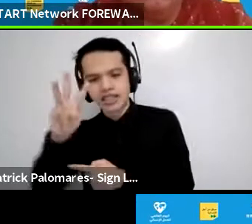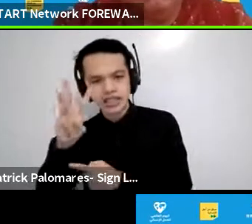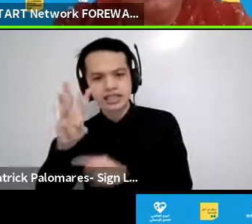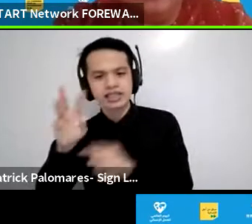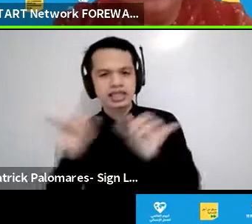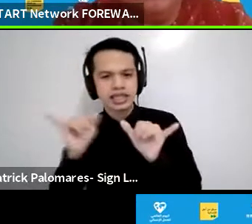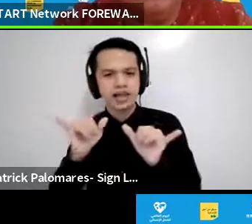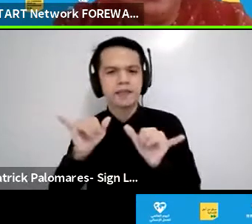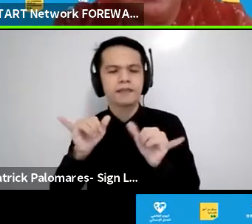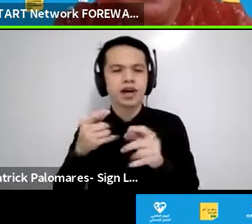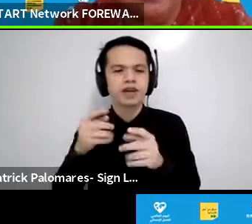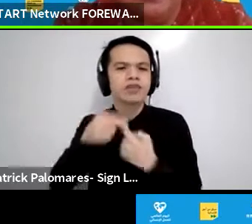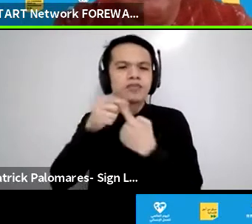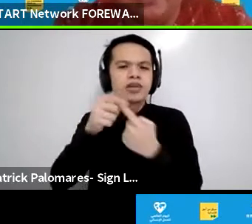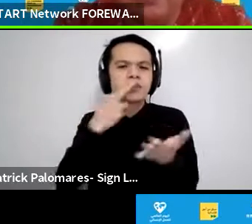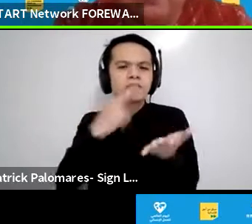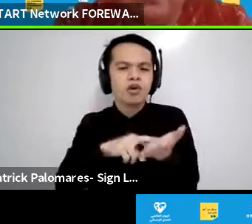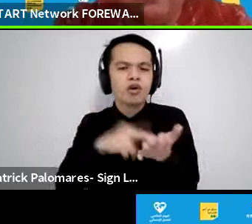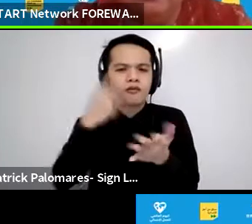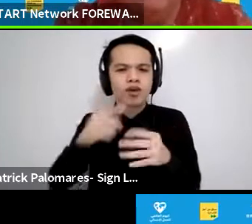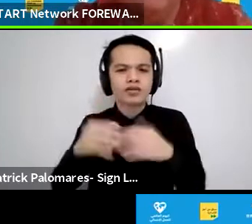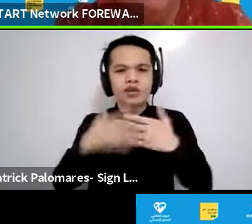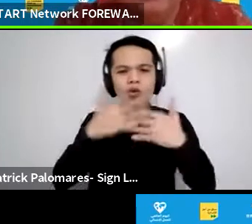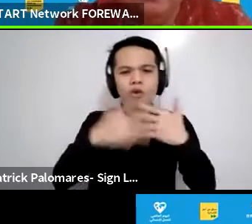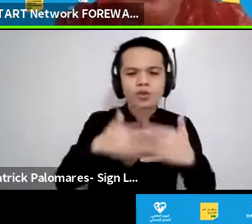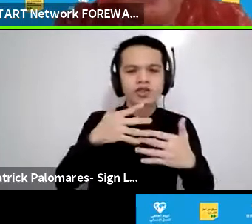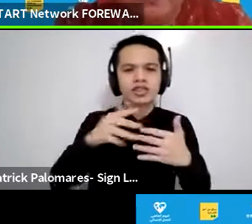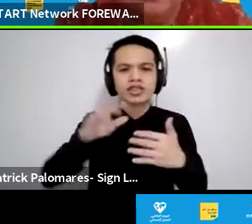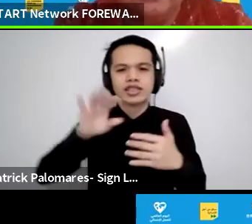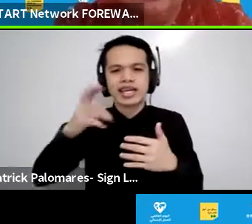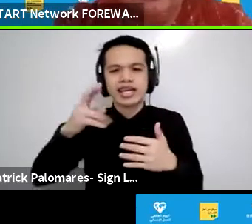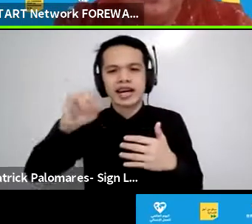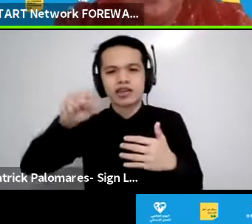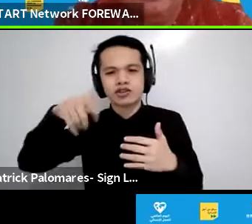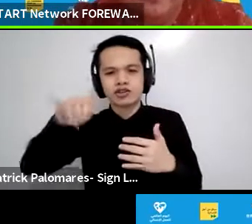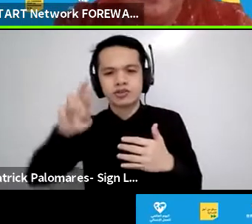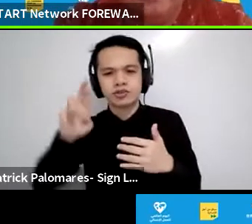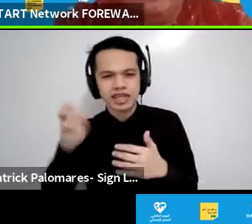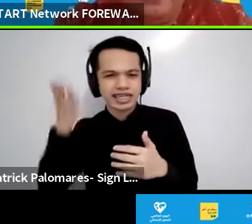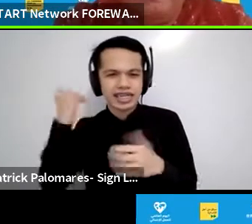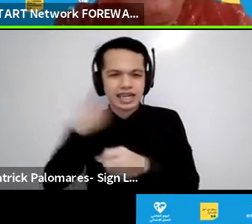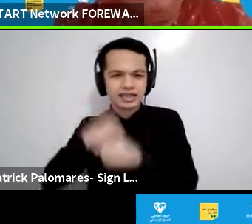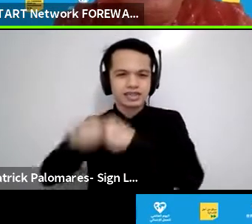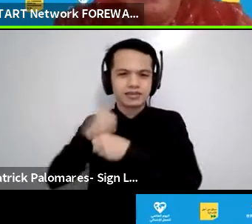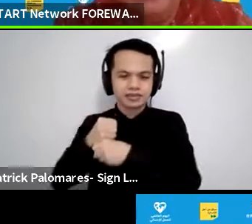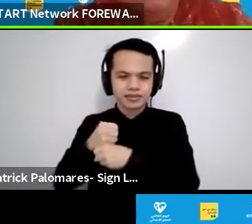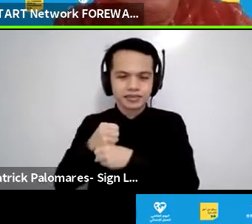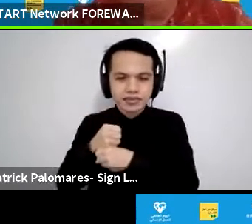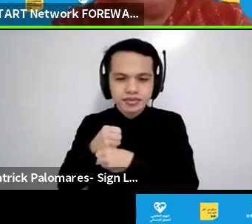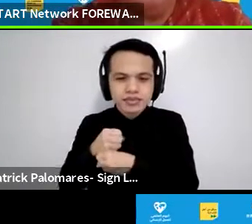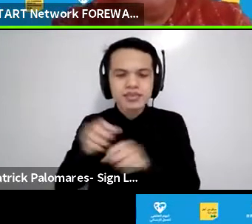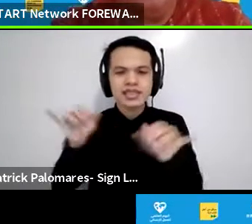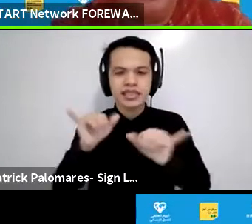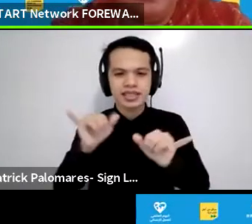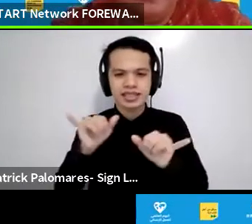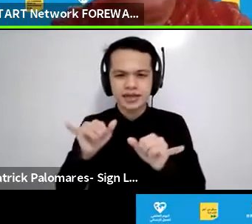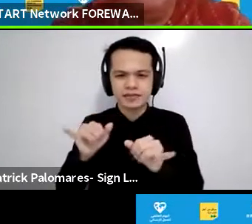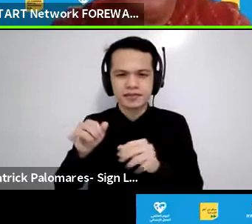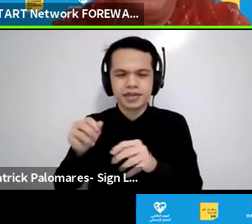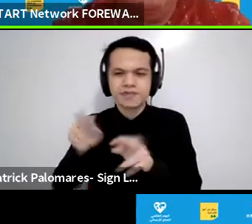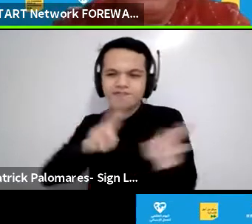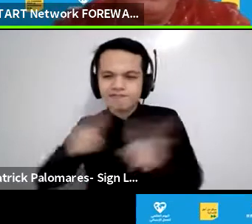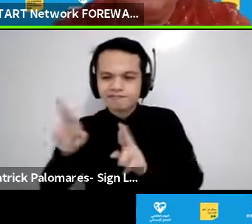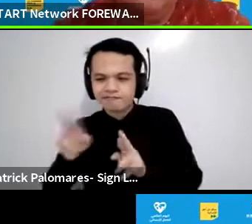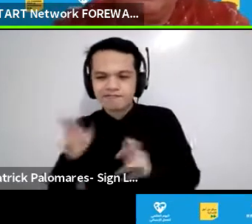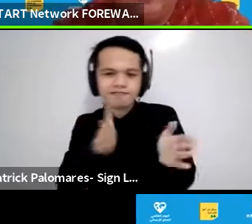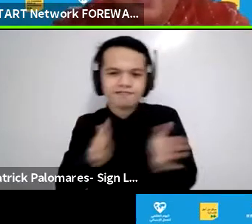recent special report on oceans and the cryosphere, you know, from last year. And in the name of anticipatory action,